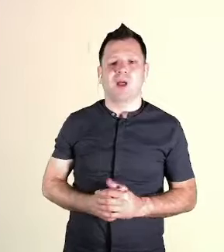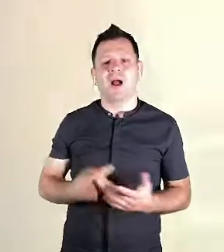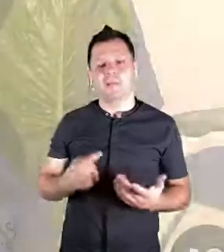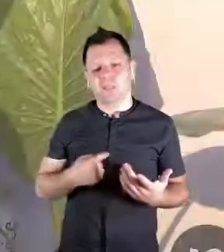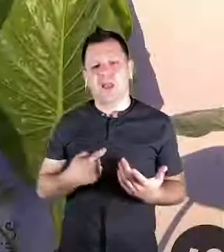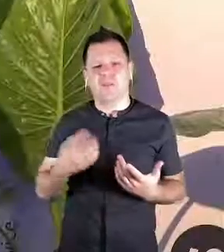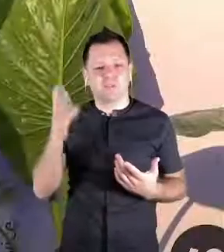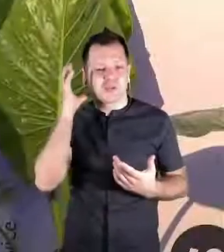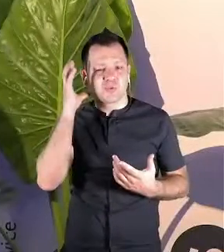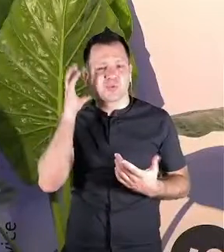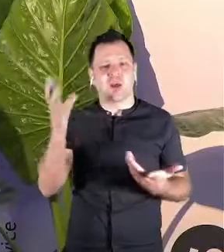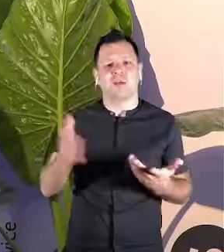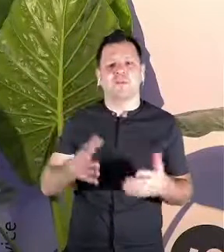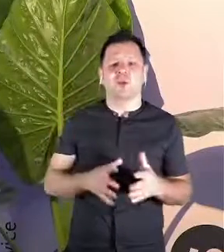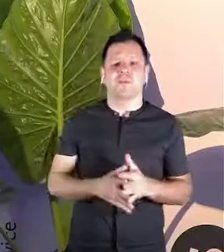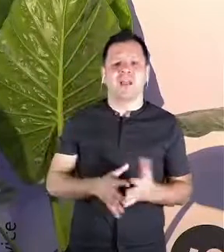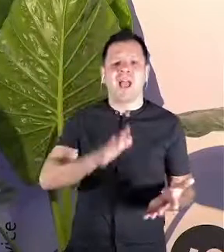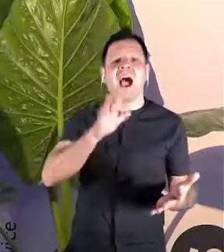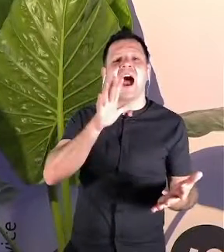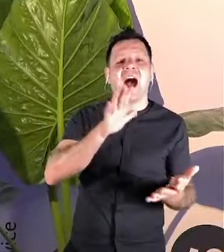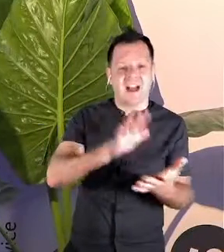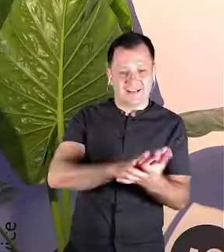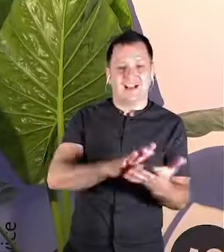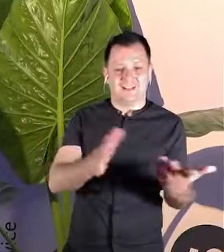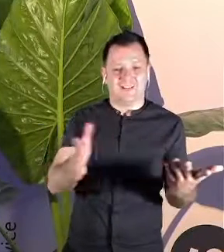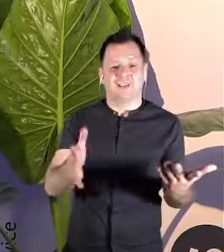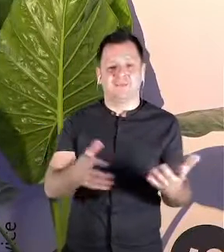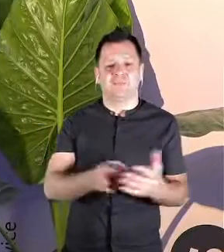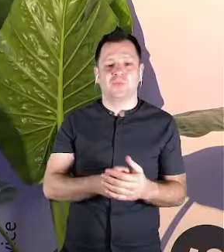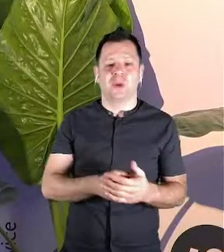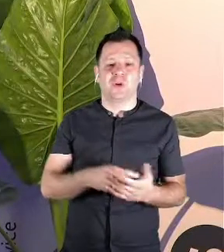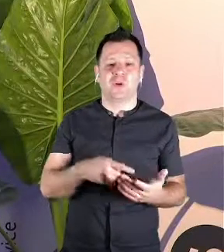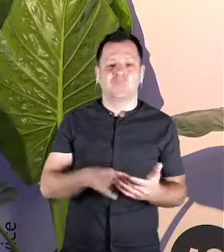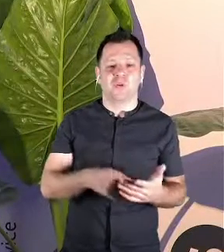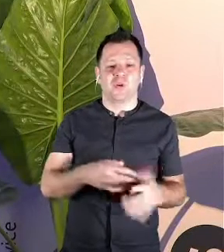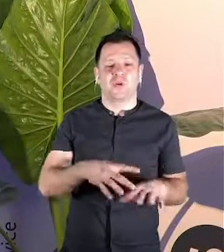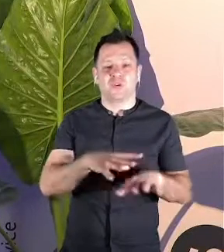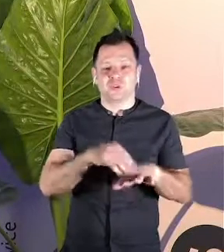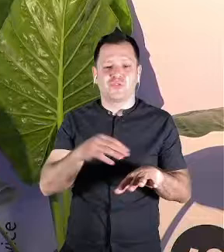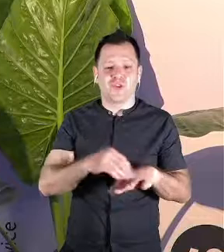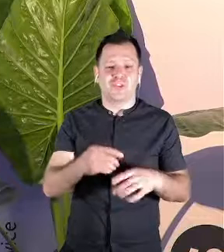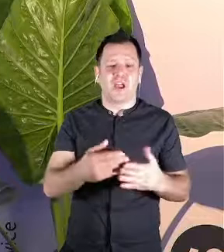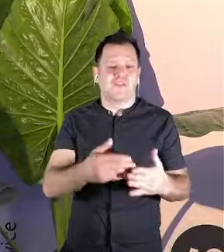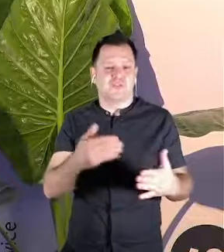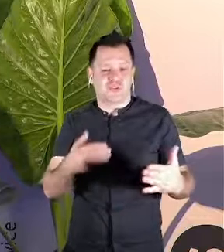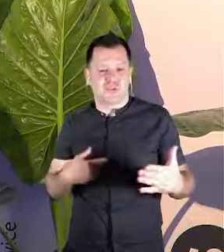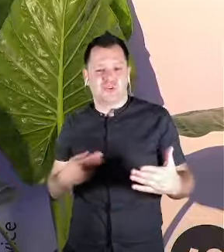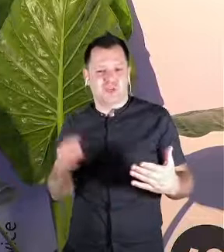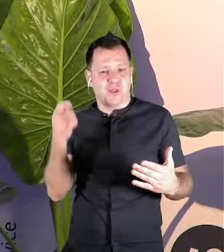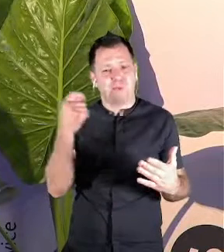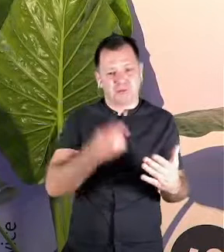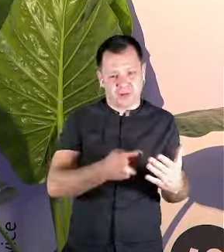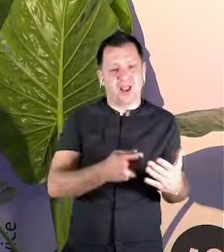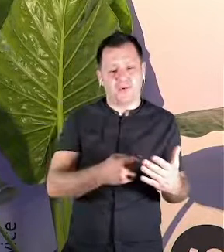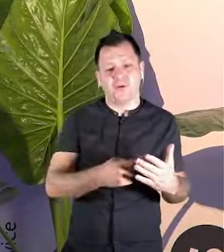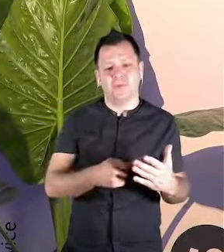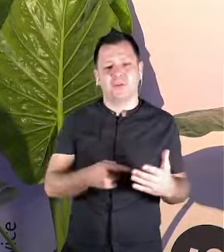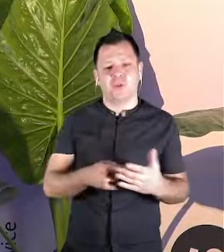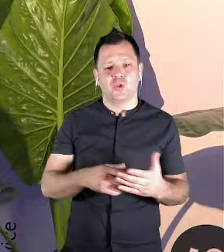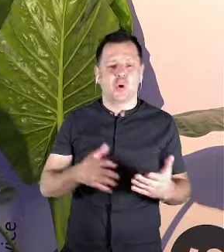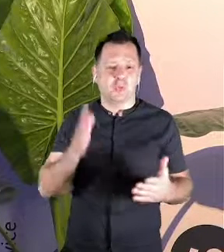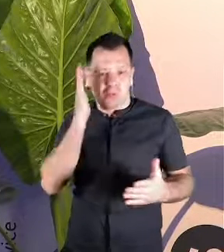Sweden, but also while living there, I think it was true to some extent, that Swedish people tend to be